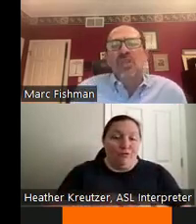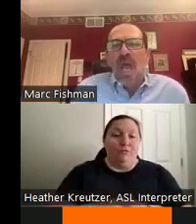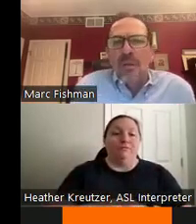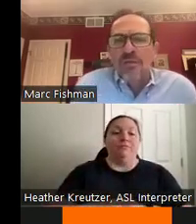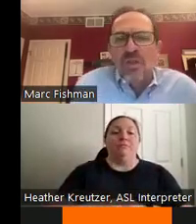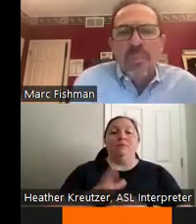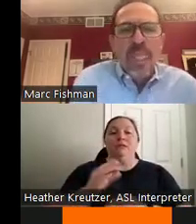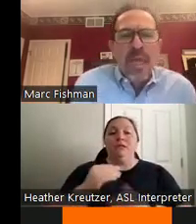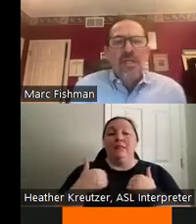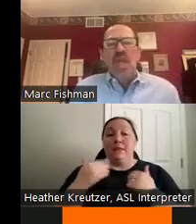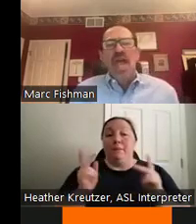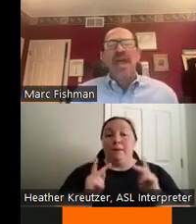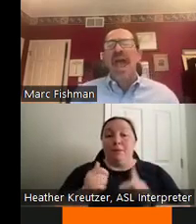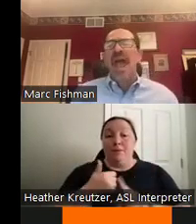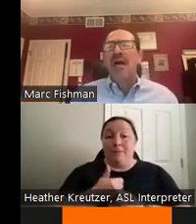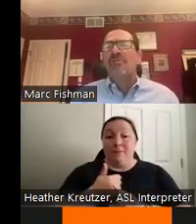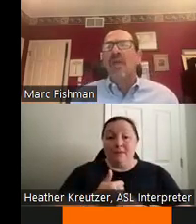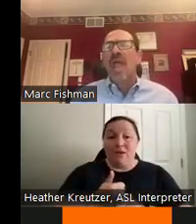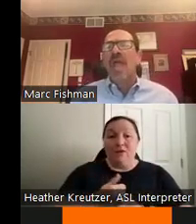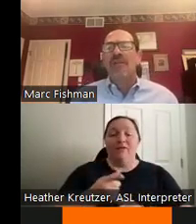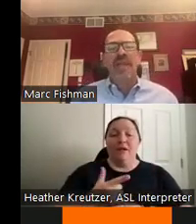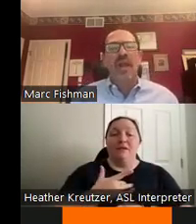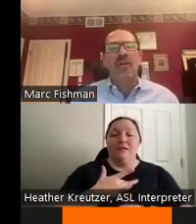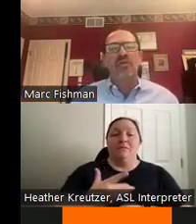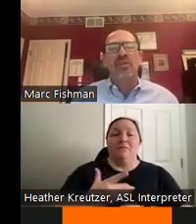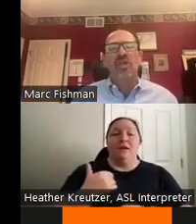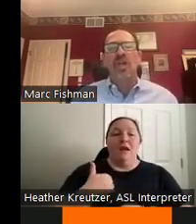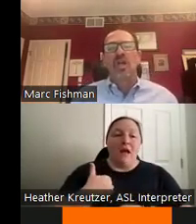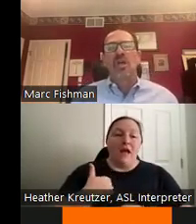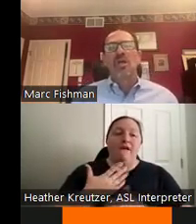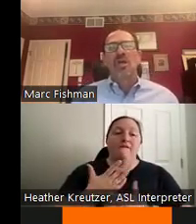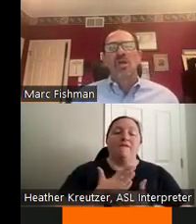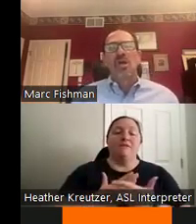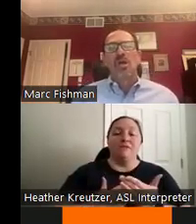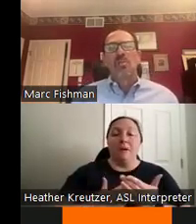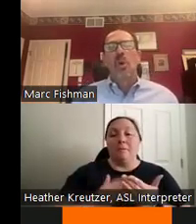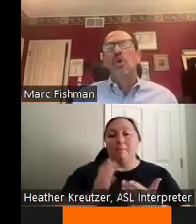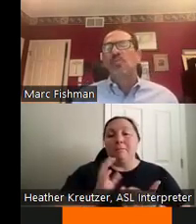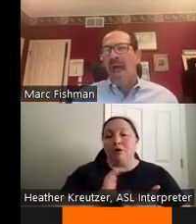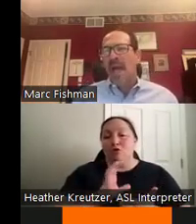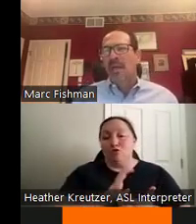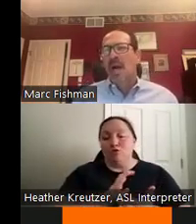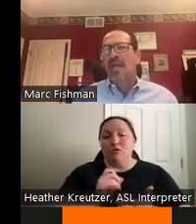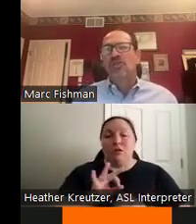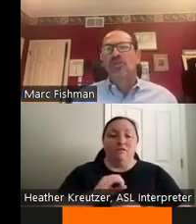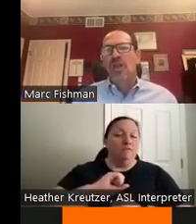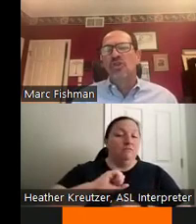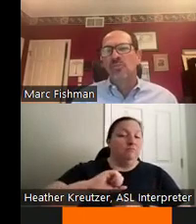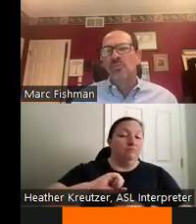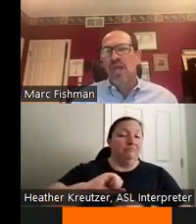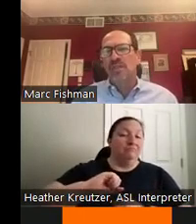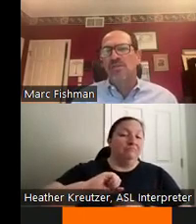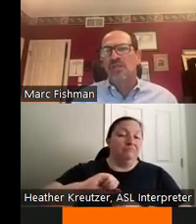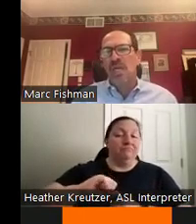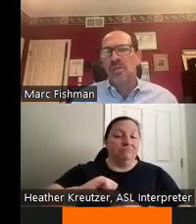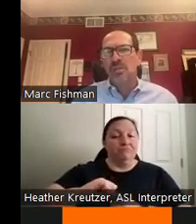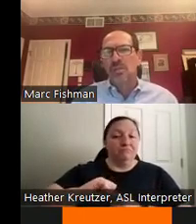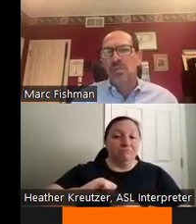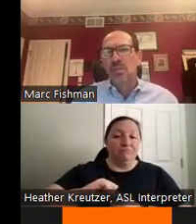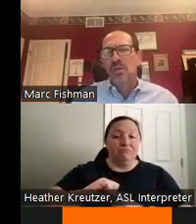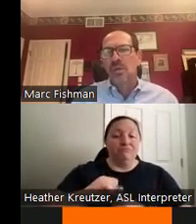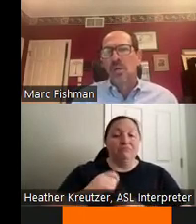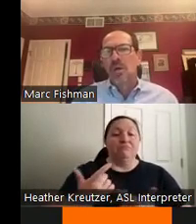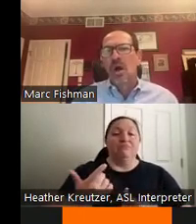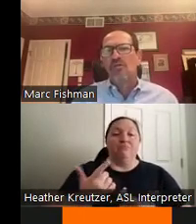people themselves tend to have a very characteristic pushback against their subjective